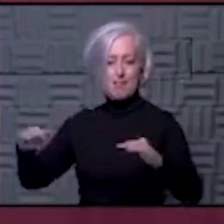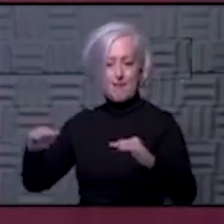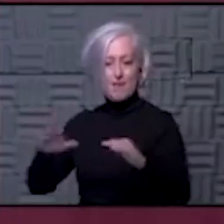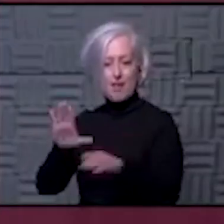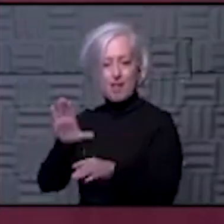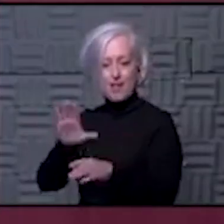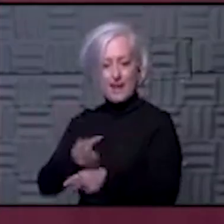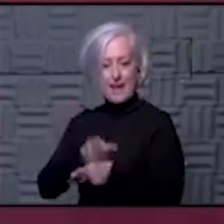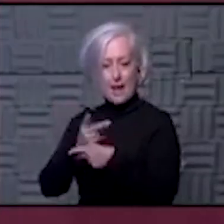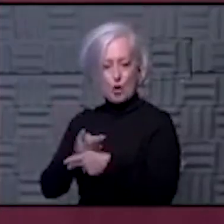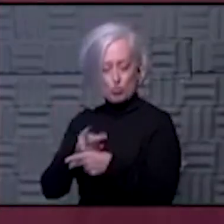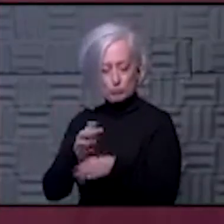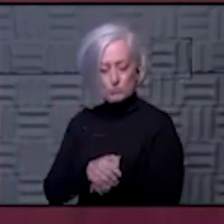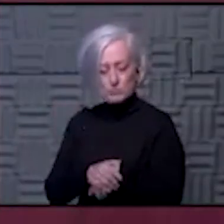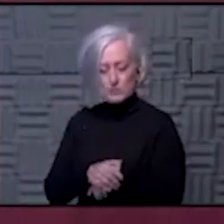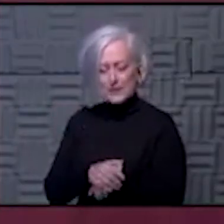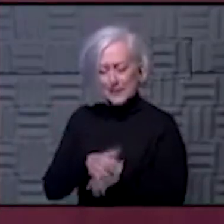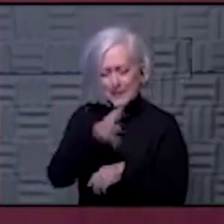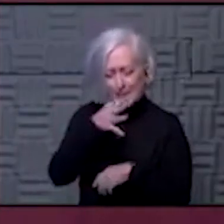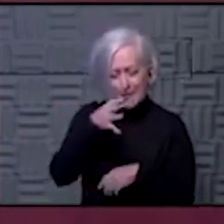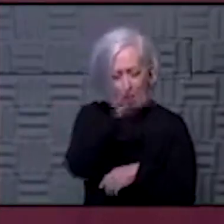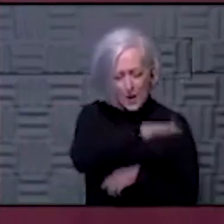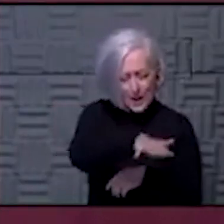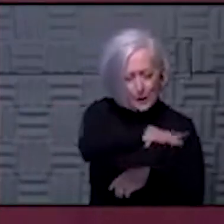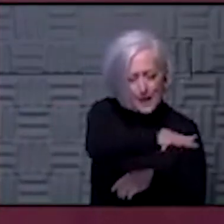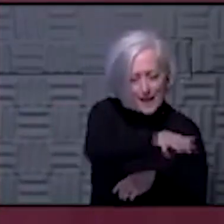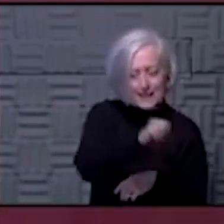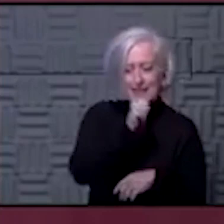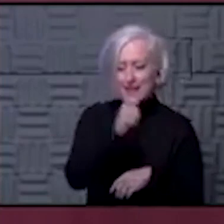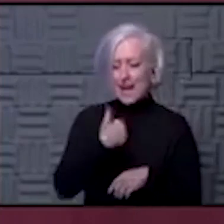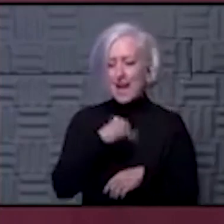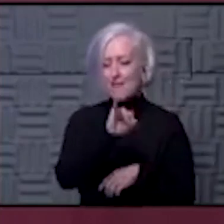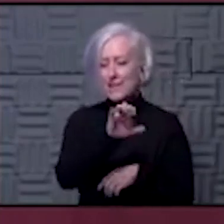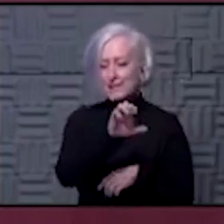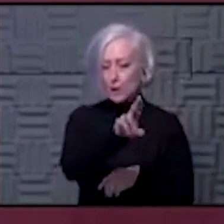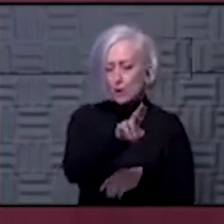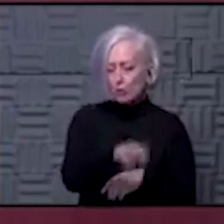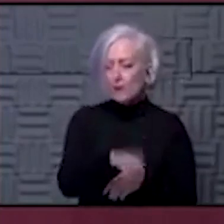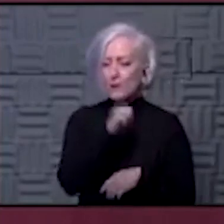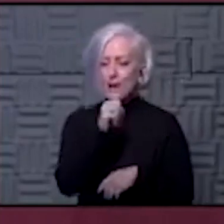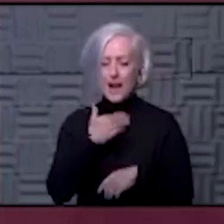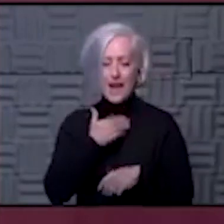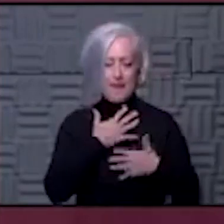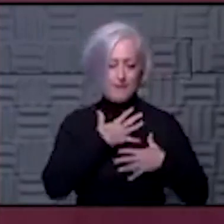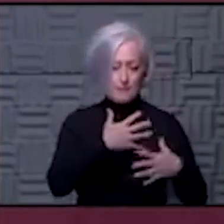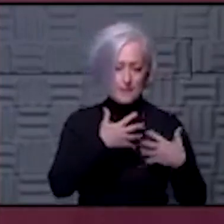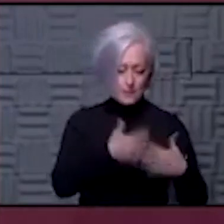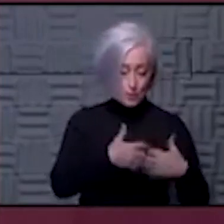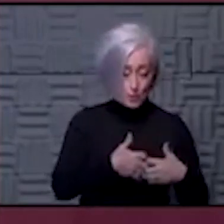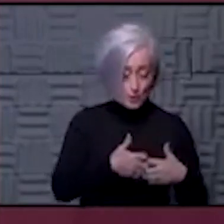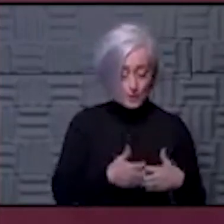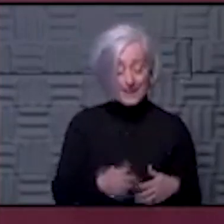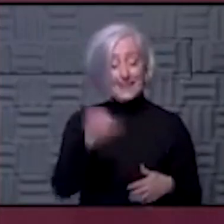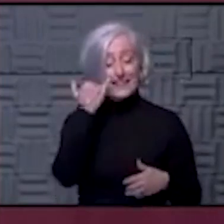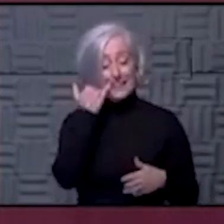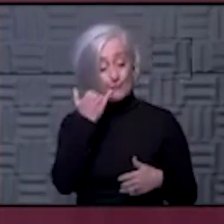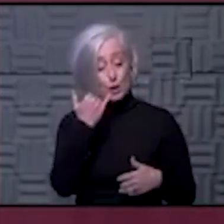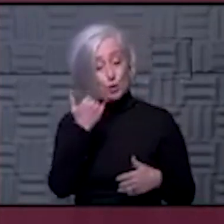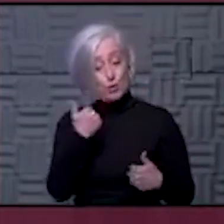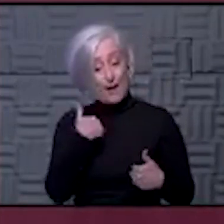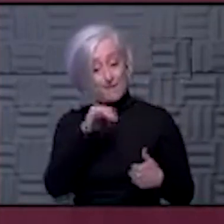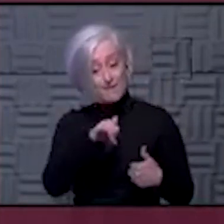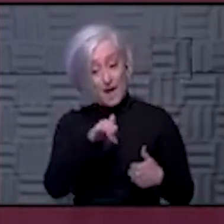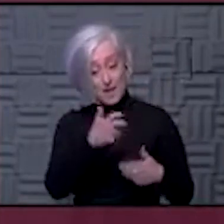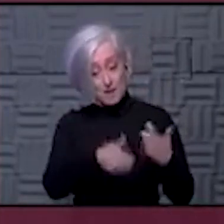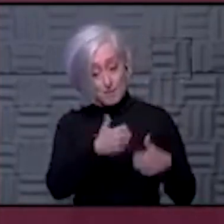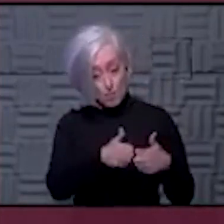result, when you look at some rural areas, they don't have ICUs, they don't have ventilators. Well, if you get into trouble like that, then you got to say, I mean, I think rural hospitals are fighting the good fight and are